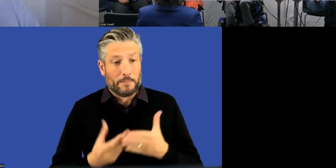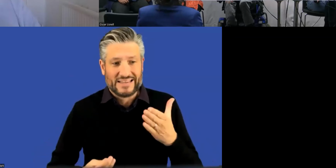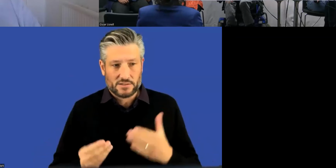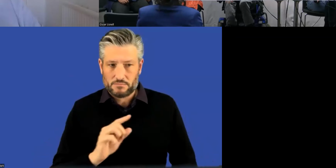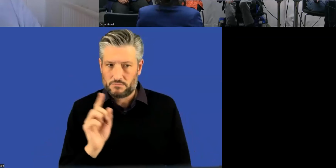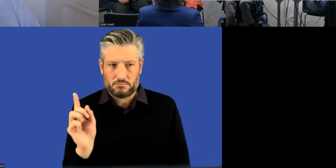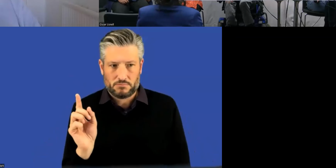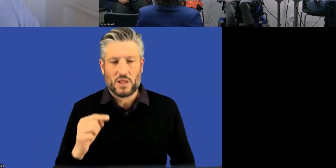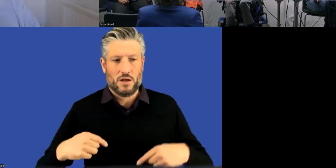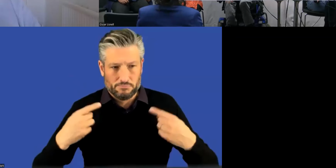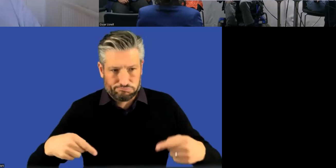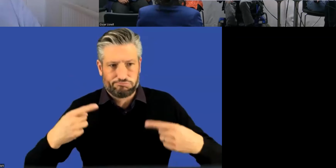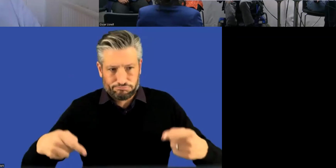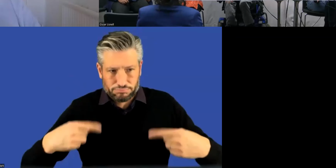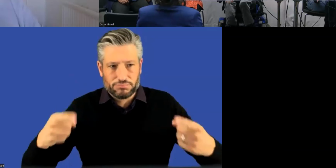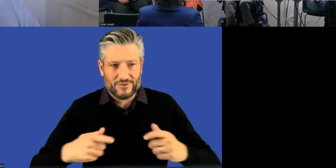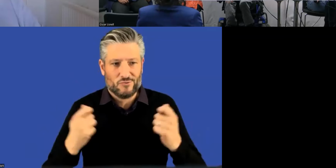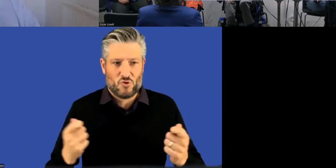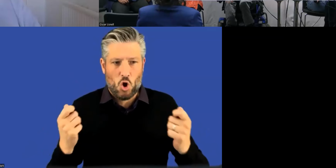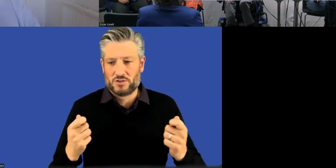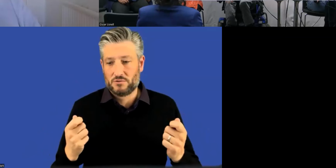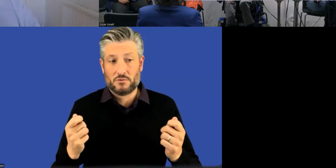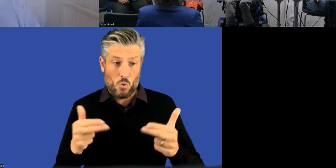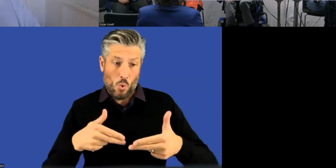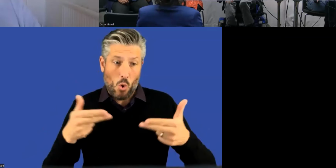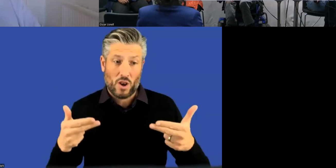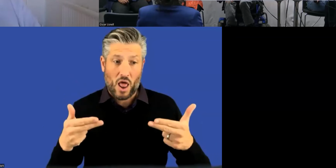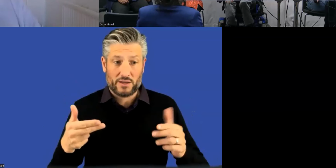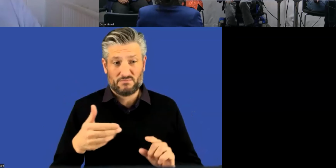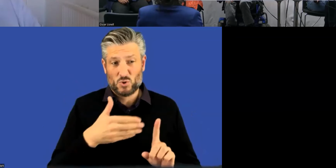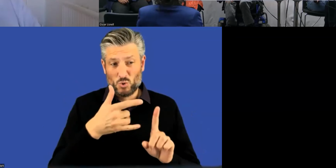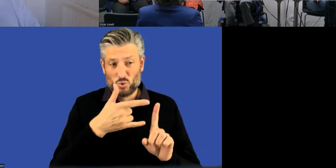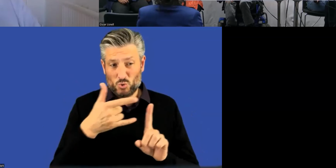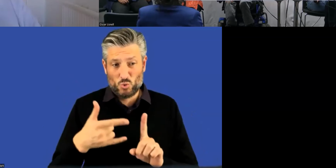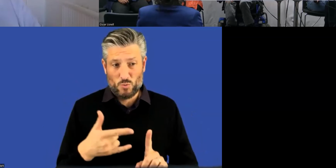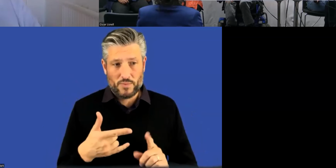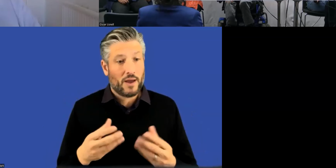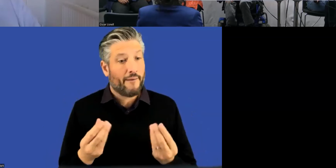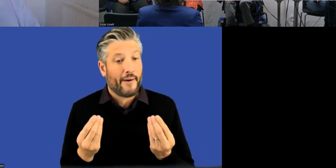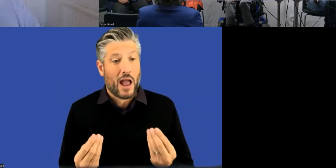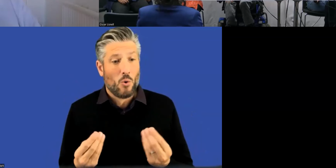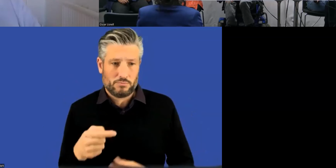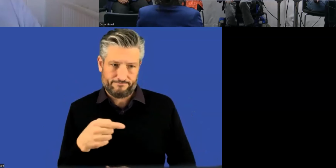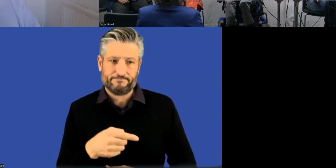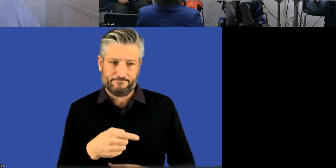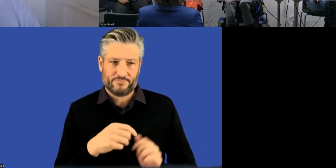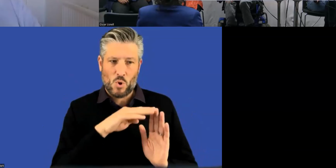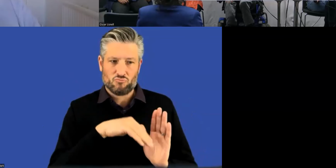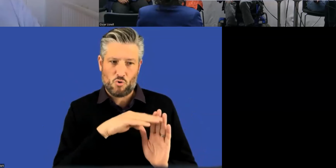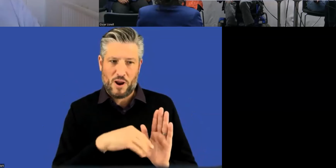building and hear the music sort of fade in and out perfectly in sync between the different performers. So we'd already